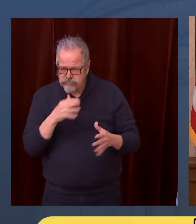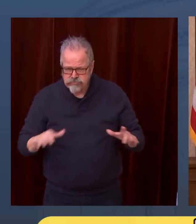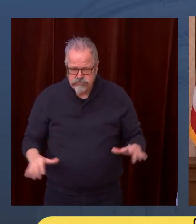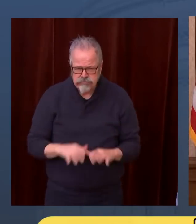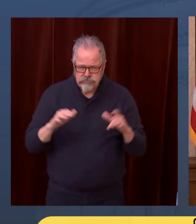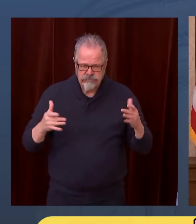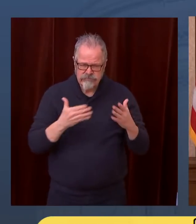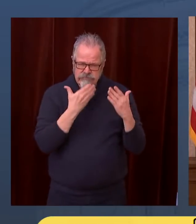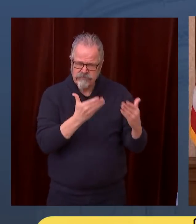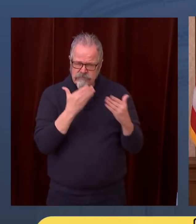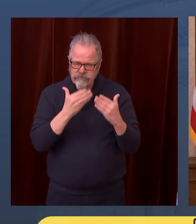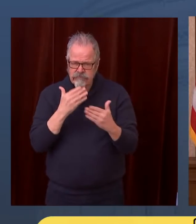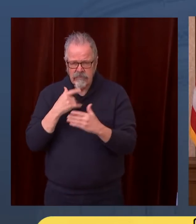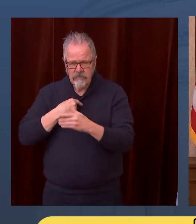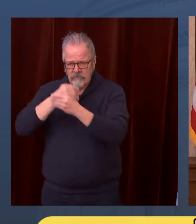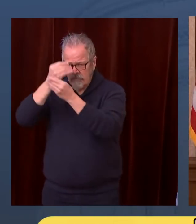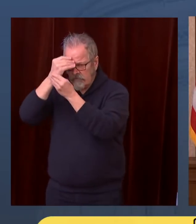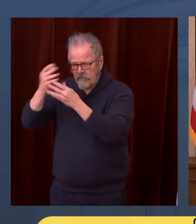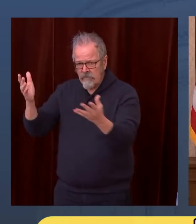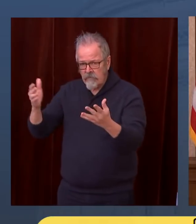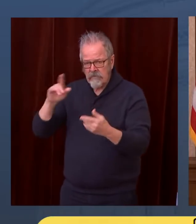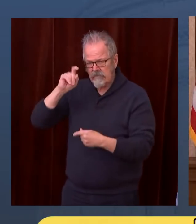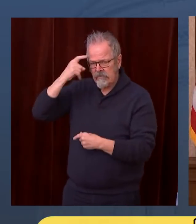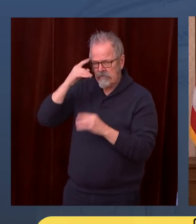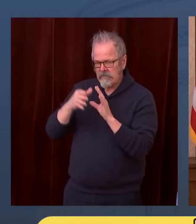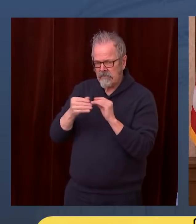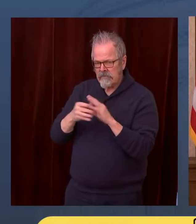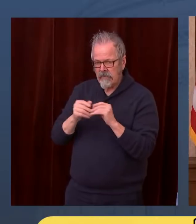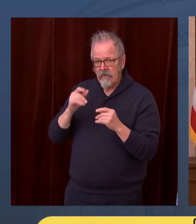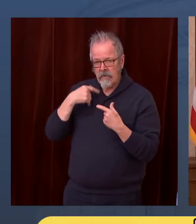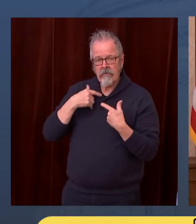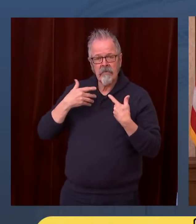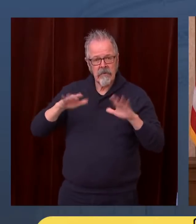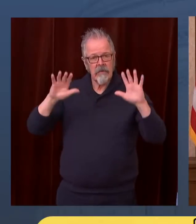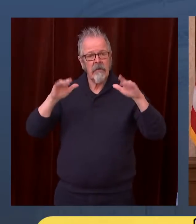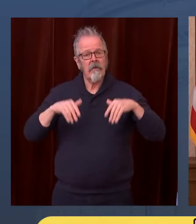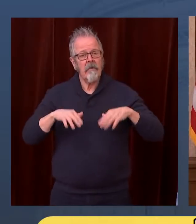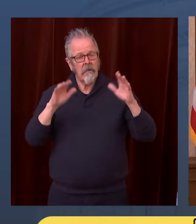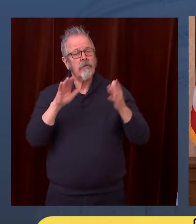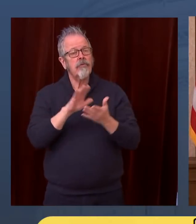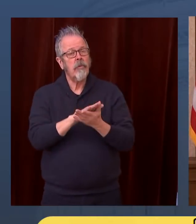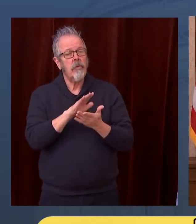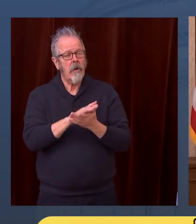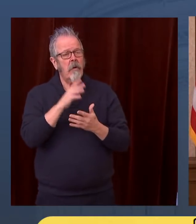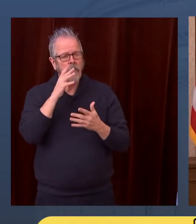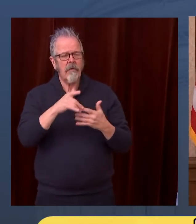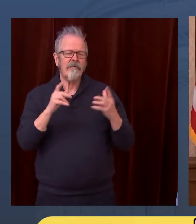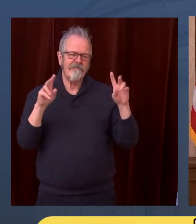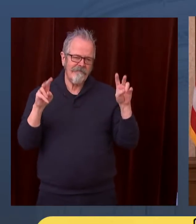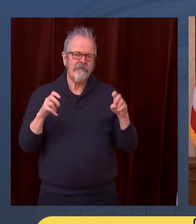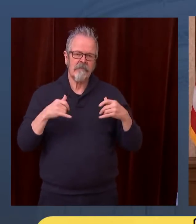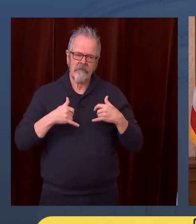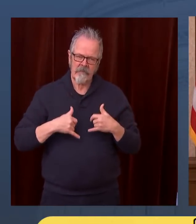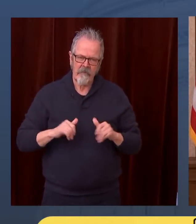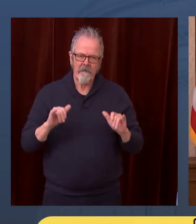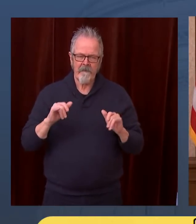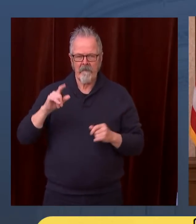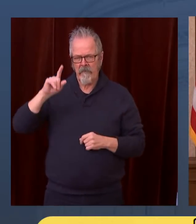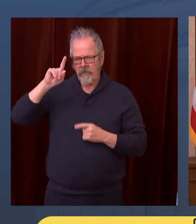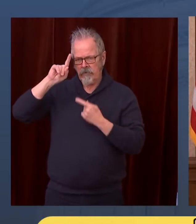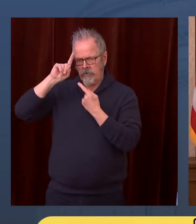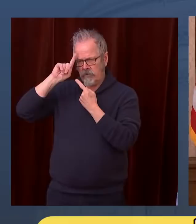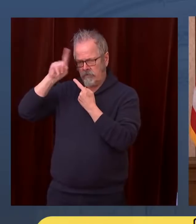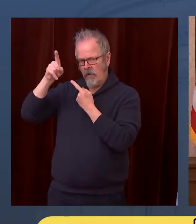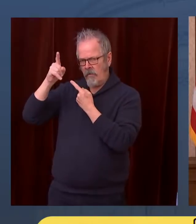keeping our students, our children safe. Schools will still be continuing doing smart things, using smart testing